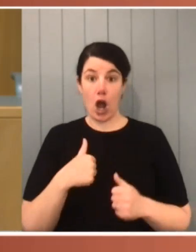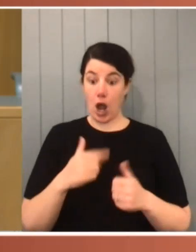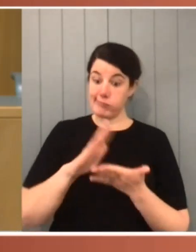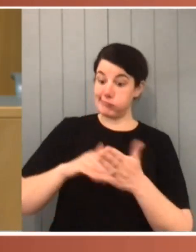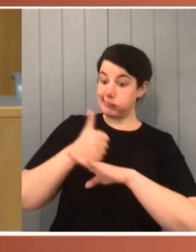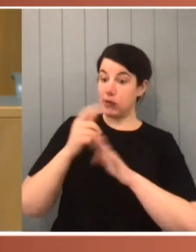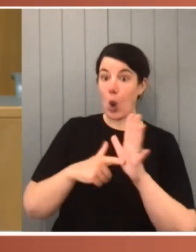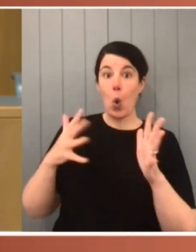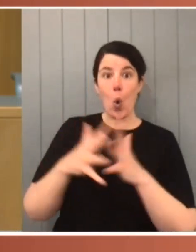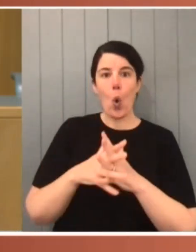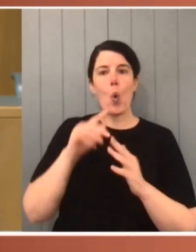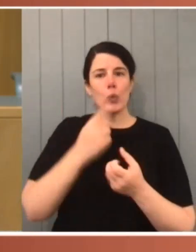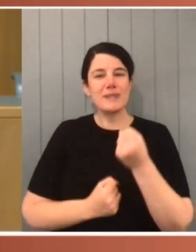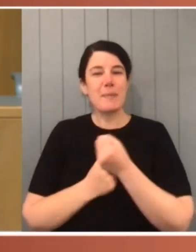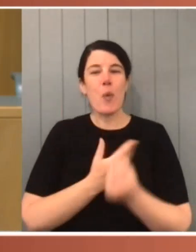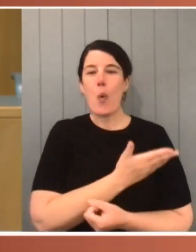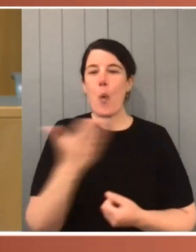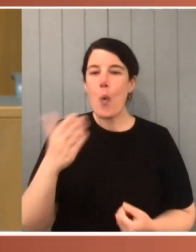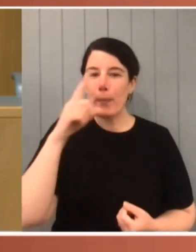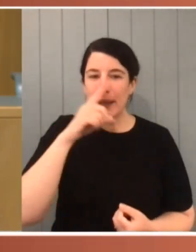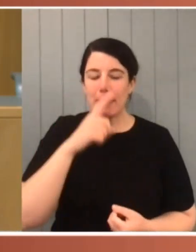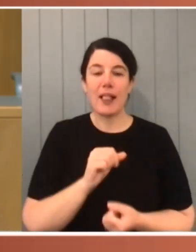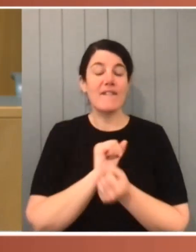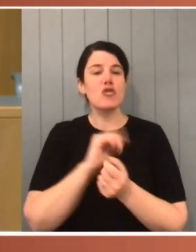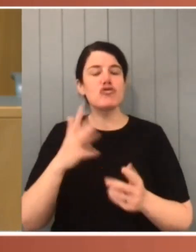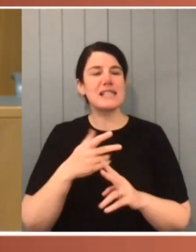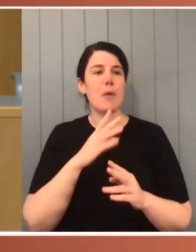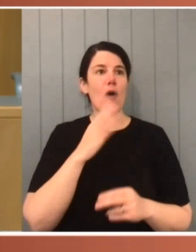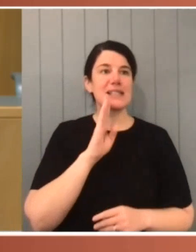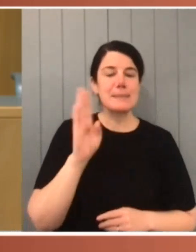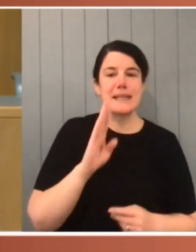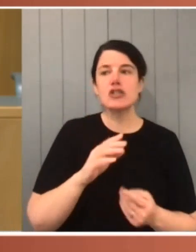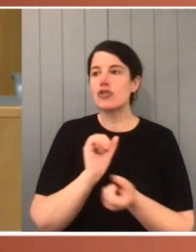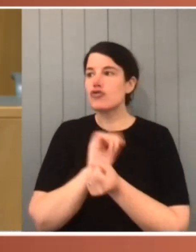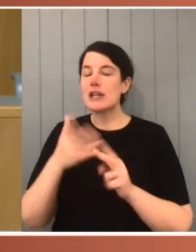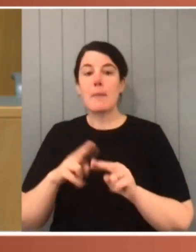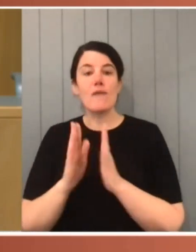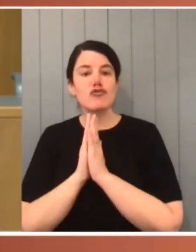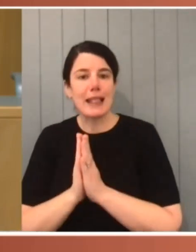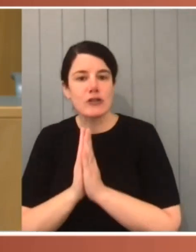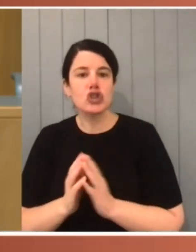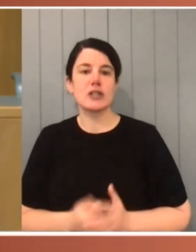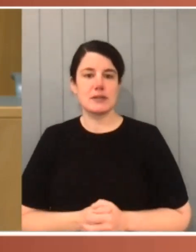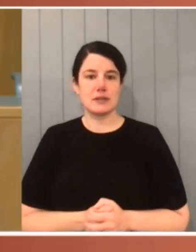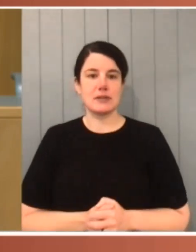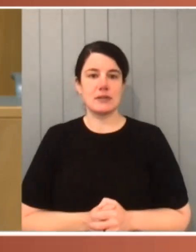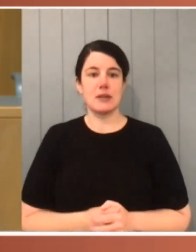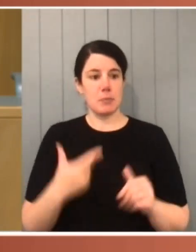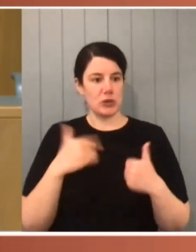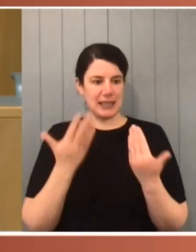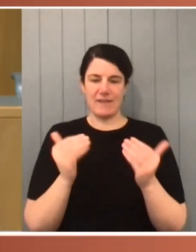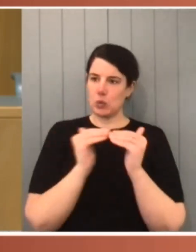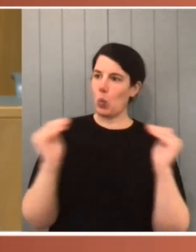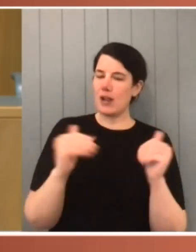all citizens. That could be the freedom of speech, freedom of religion, anything. Or because this law increases fair equality of opportunity, or because it promotes